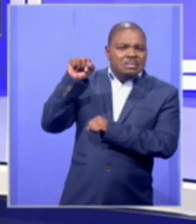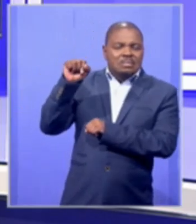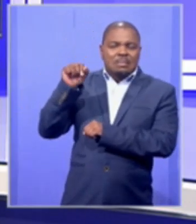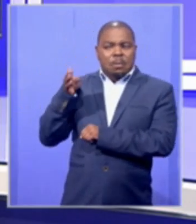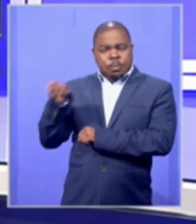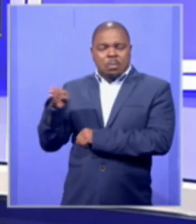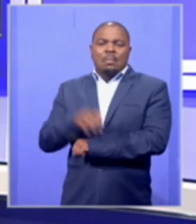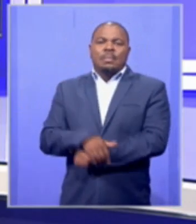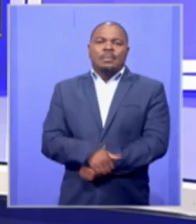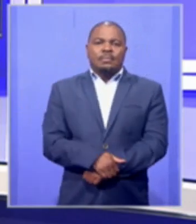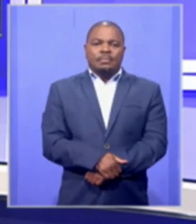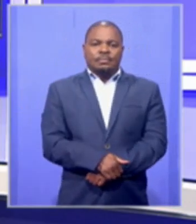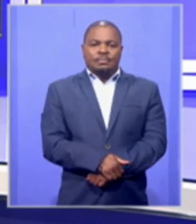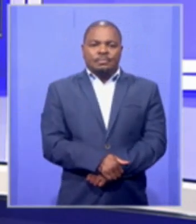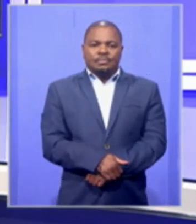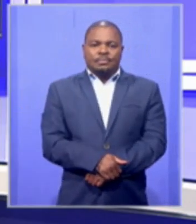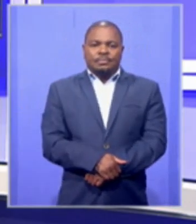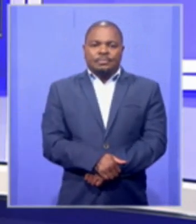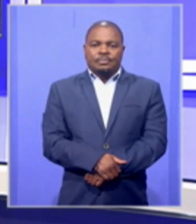Mozambique.